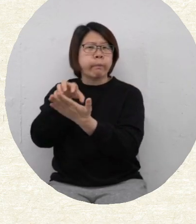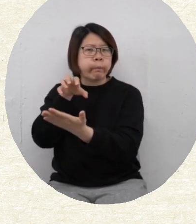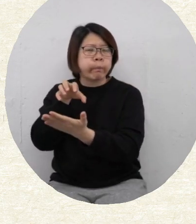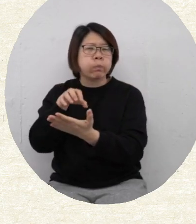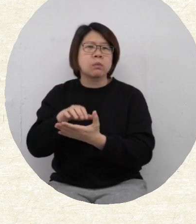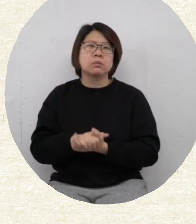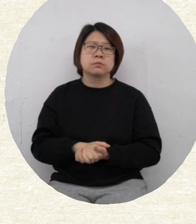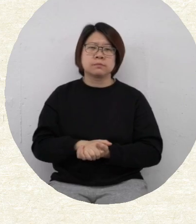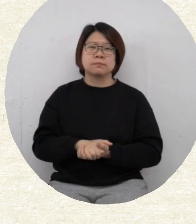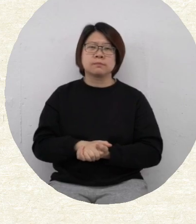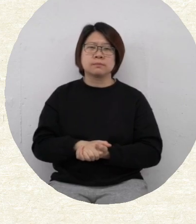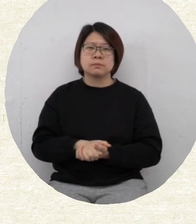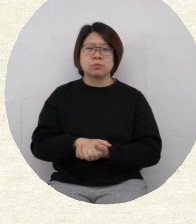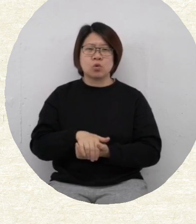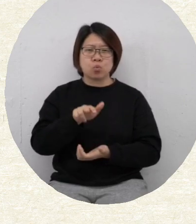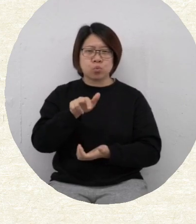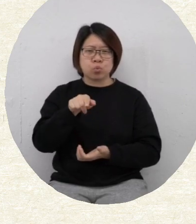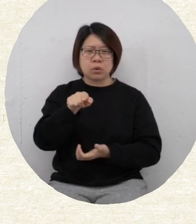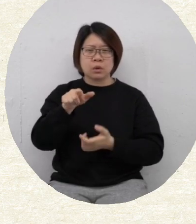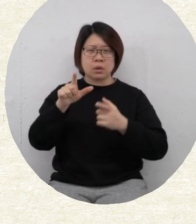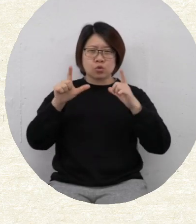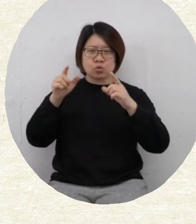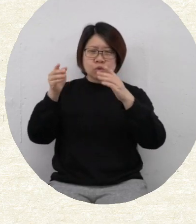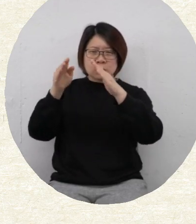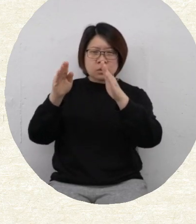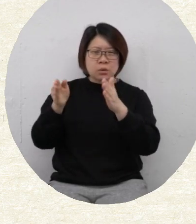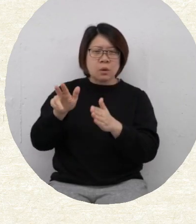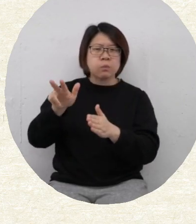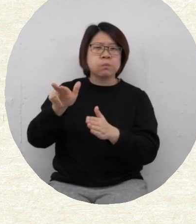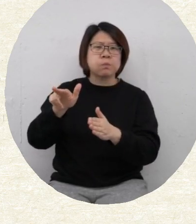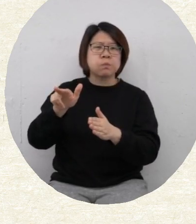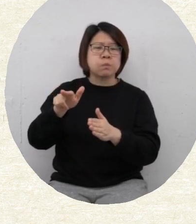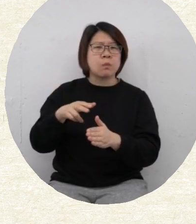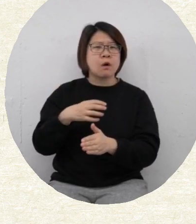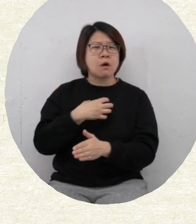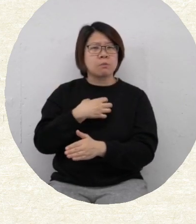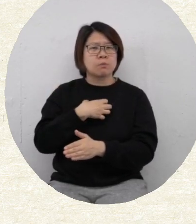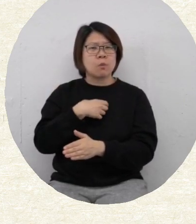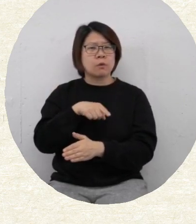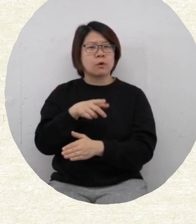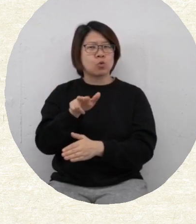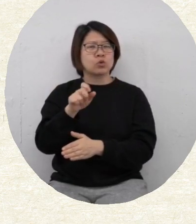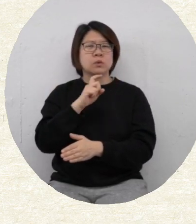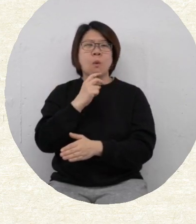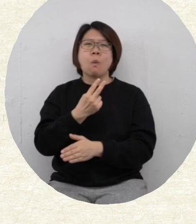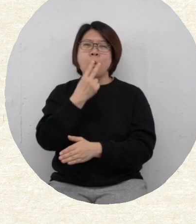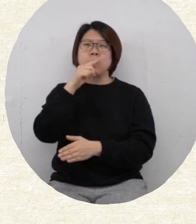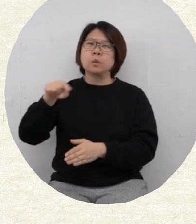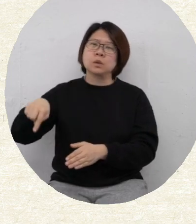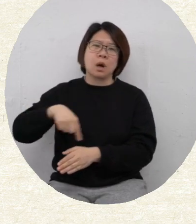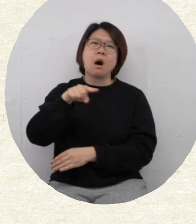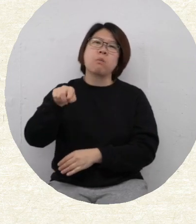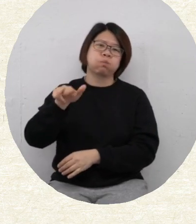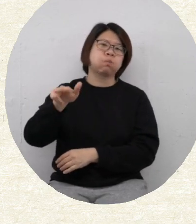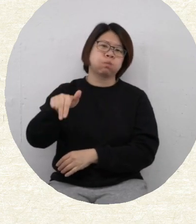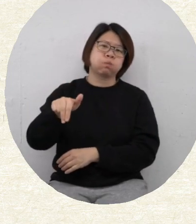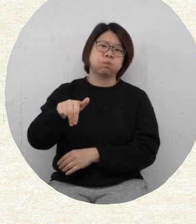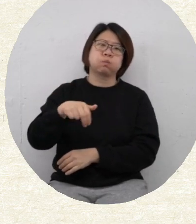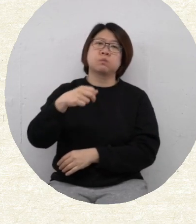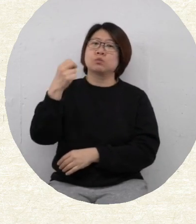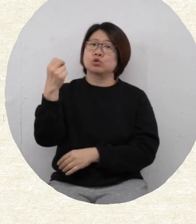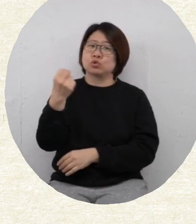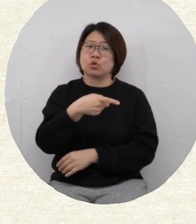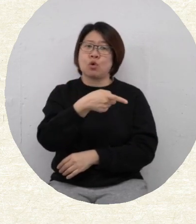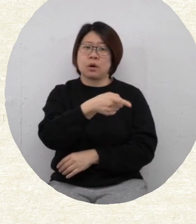different way of depicting objects in space. Because the plants are always very flat,